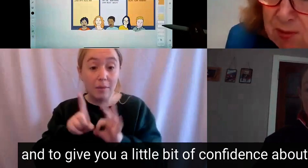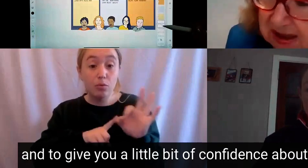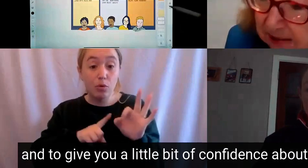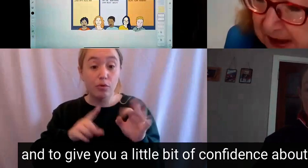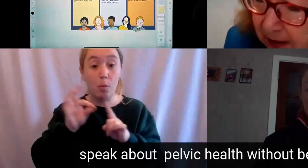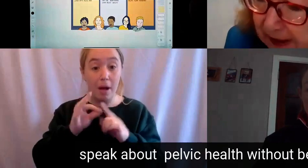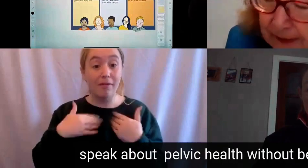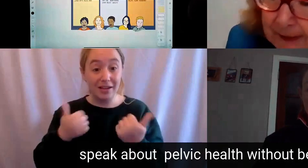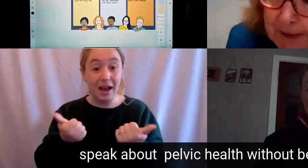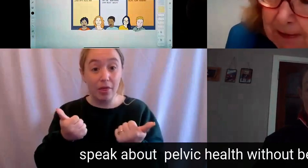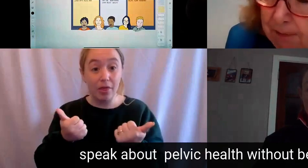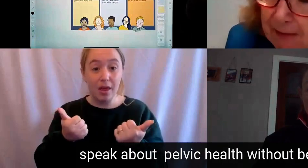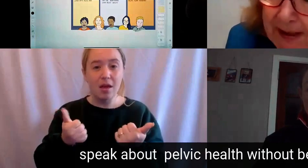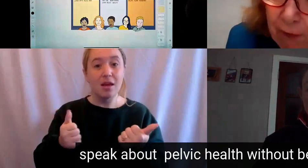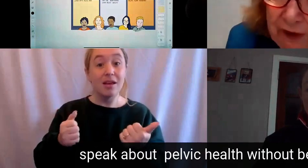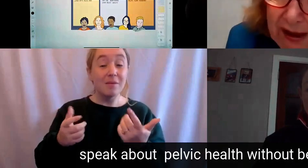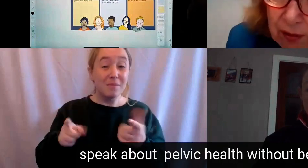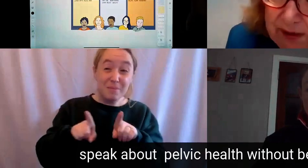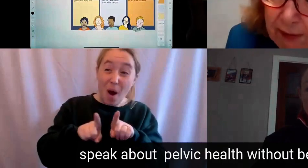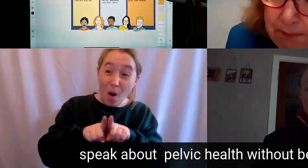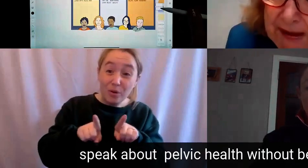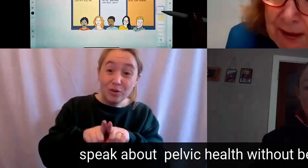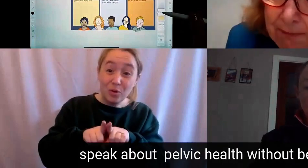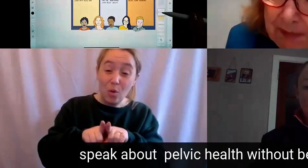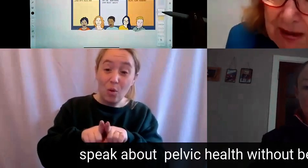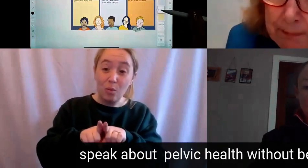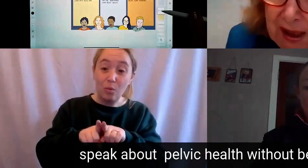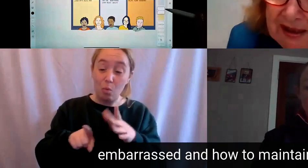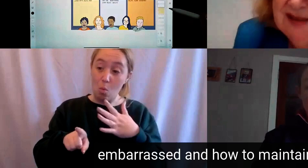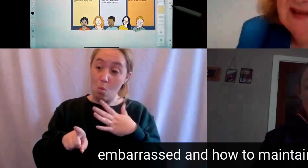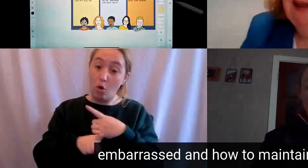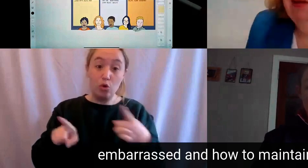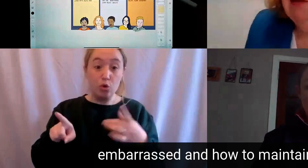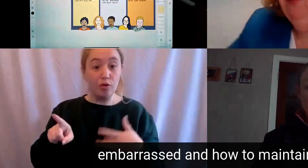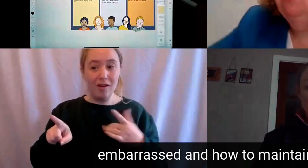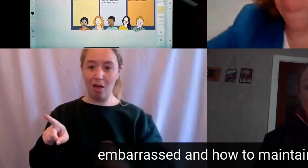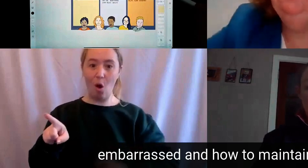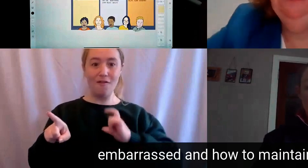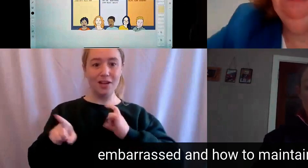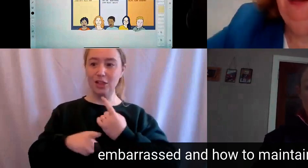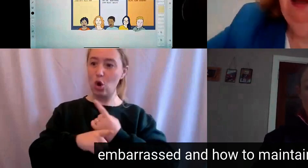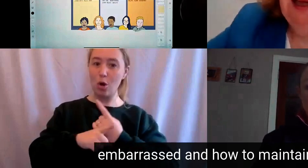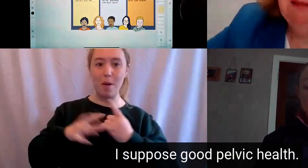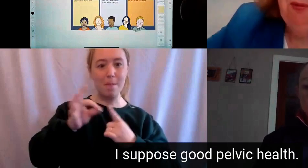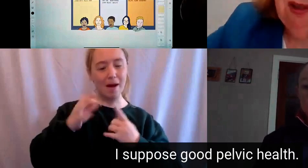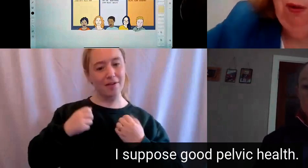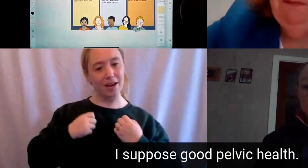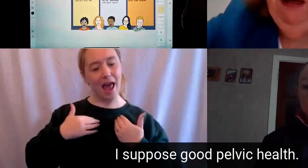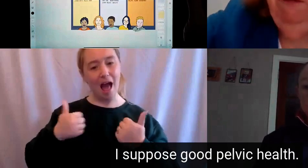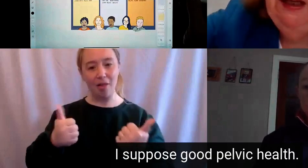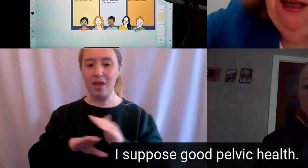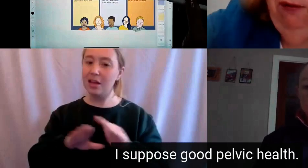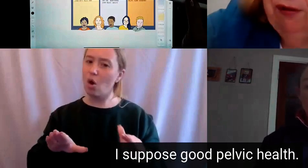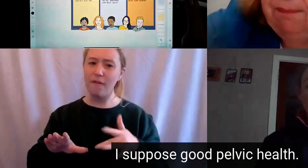being able to speak about pelvic health without being embarrassed, and how to maintain, I suppose,